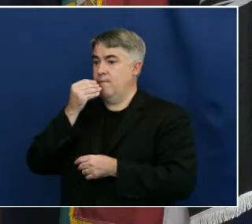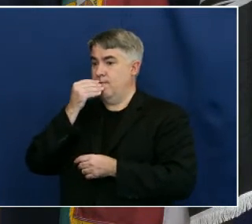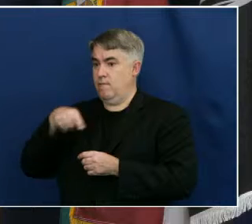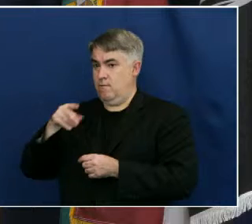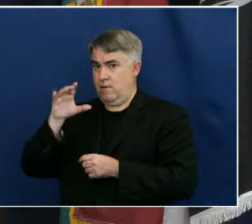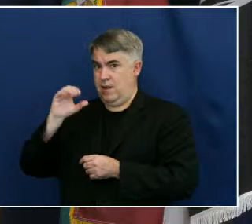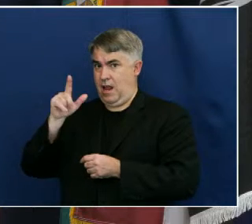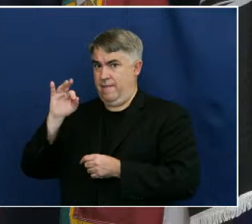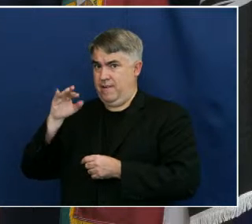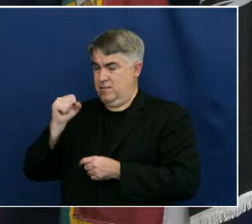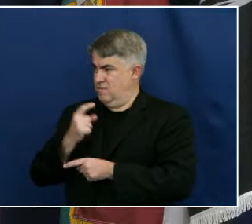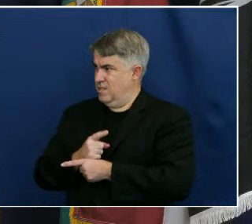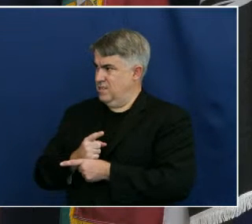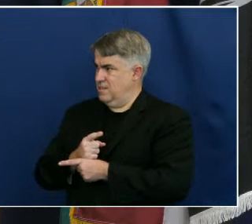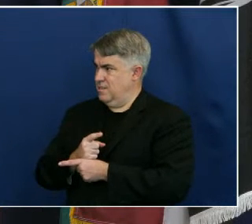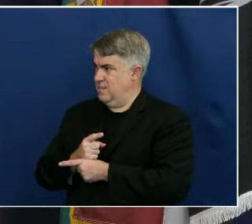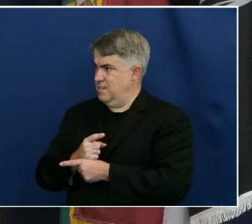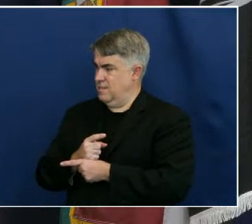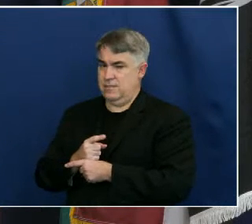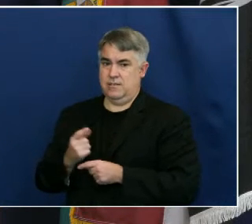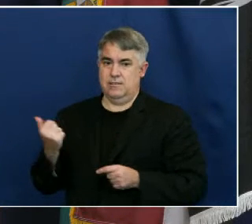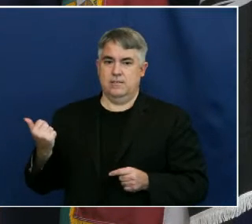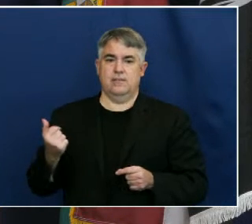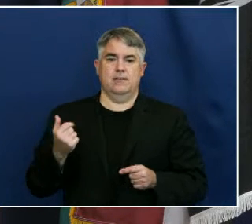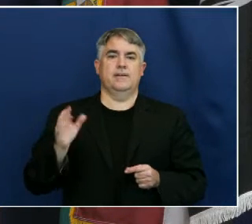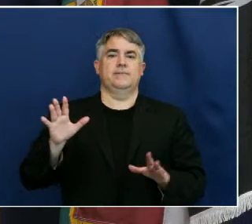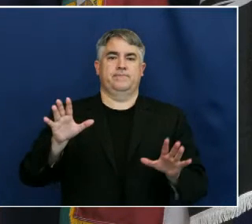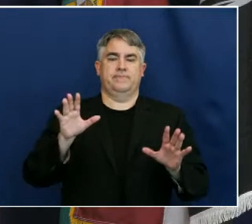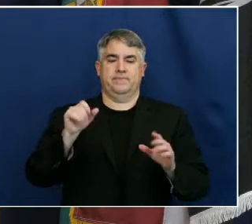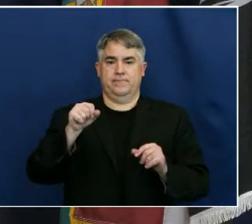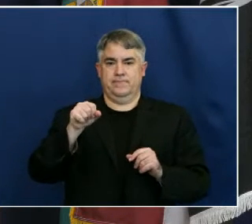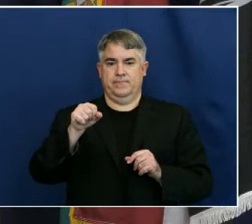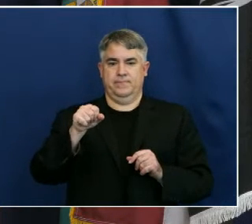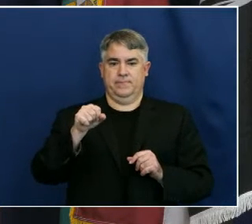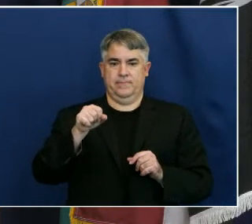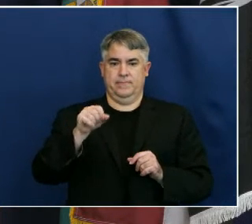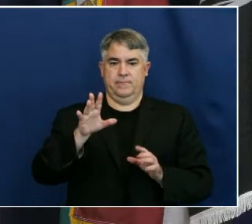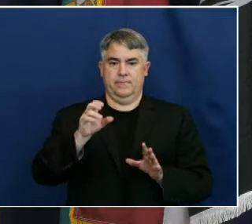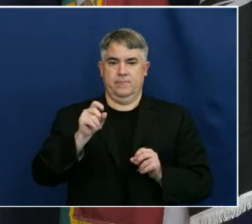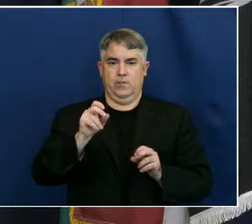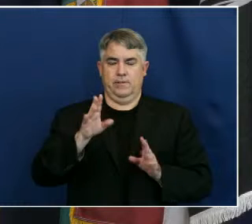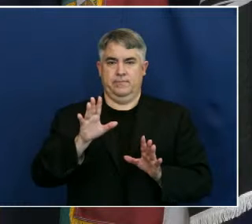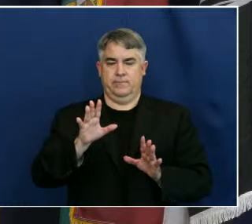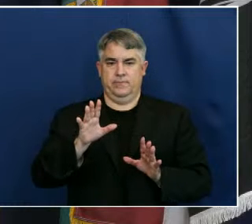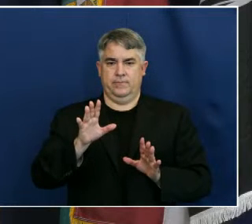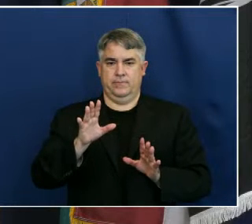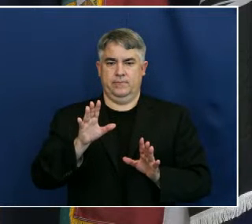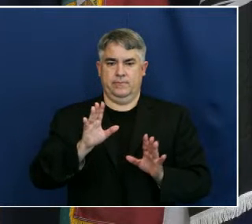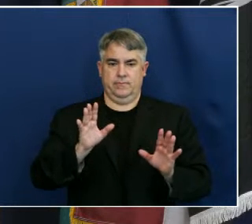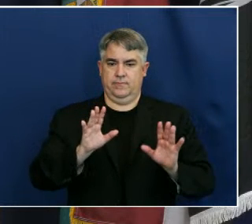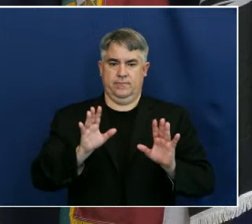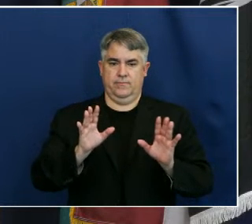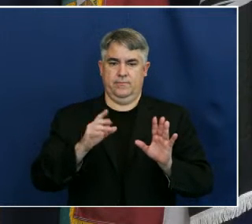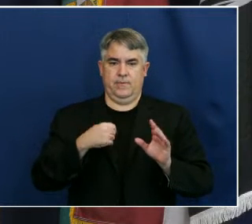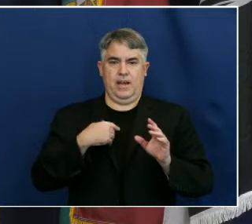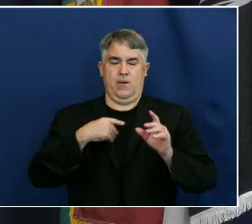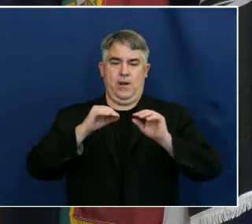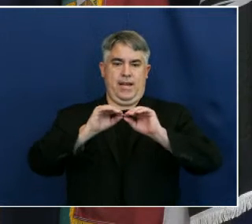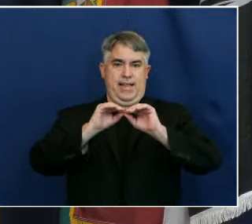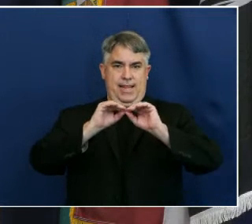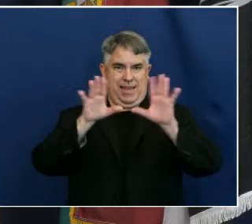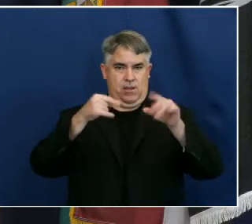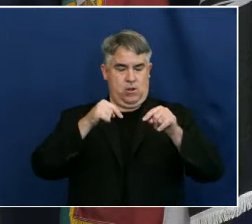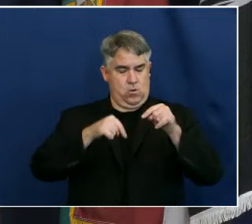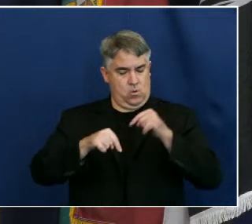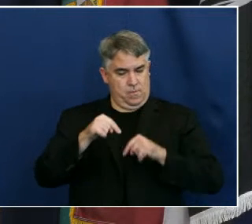go to the regular sites for the law enforcement and farm workers. Is that actually accurate, or? No, let me walk you through this again,